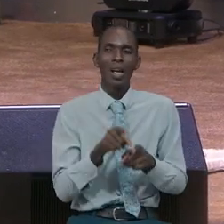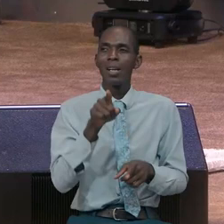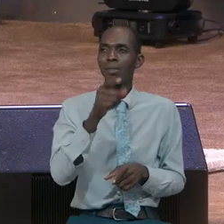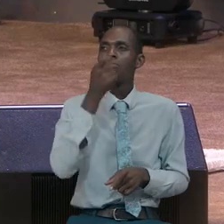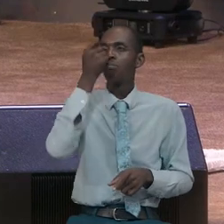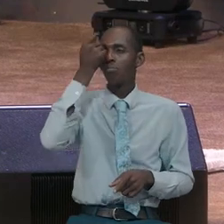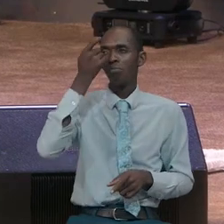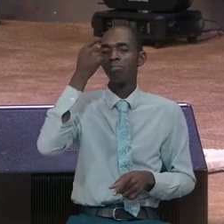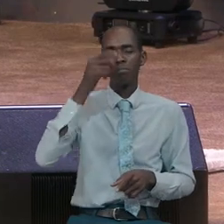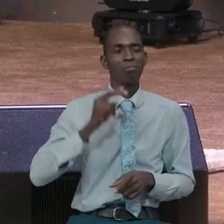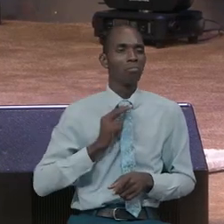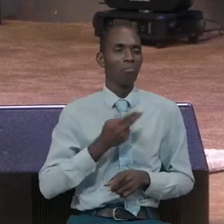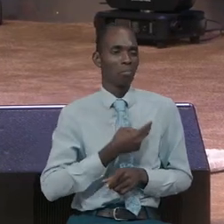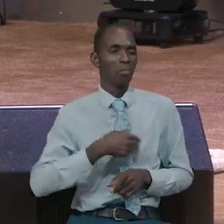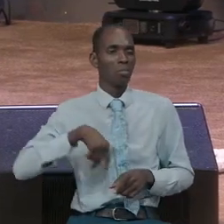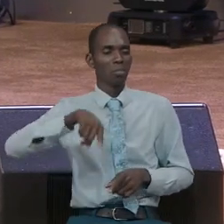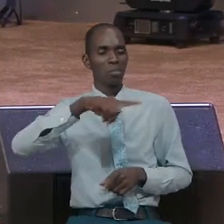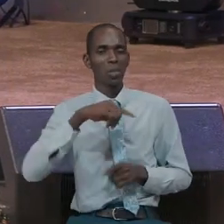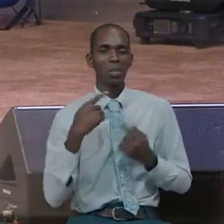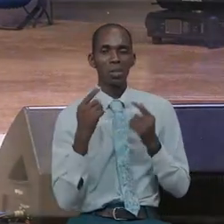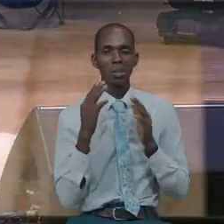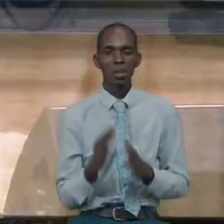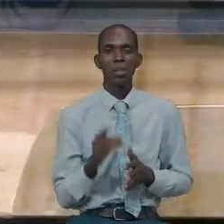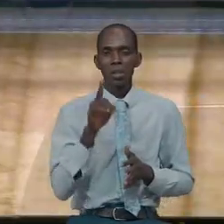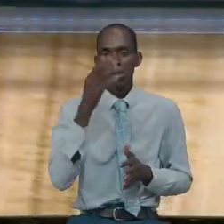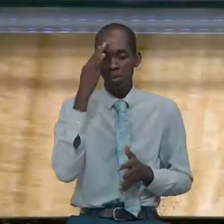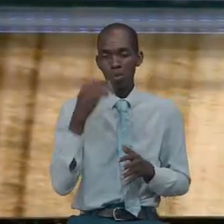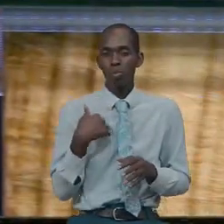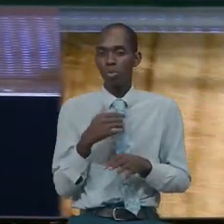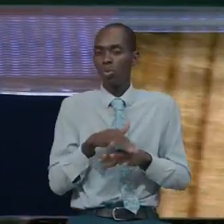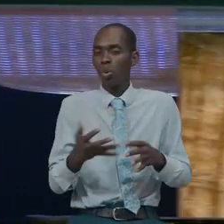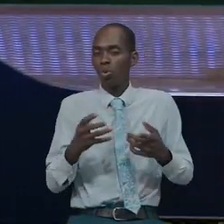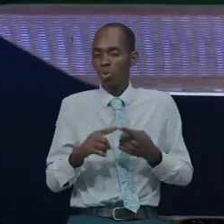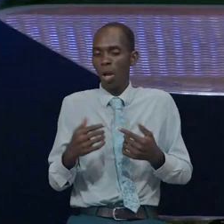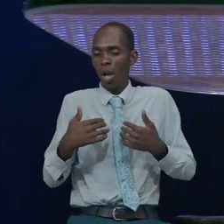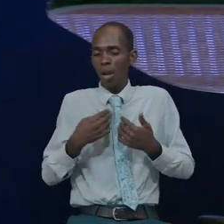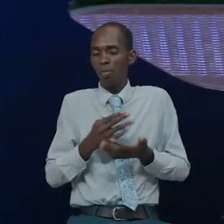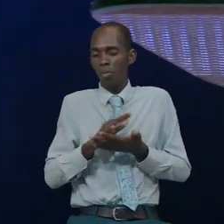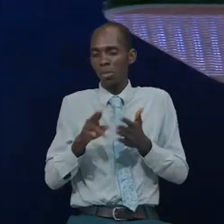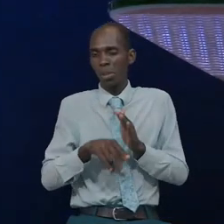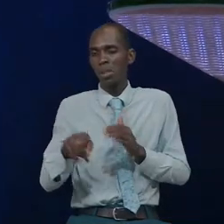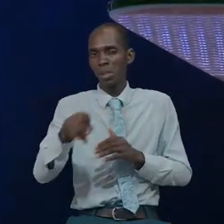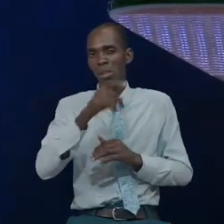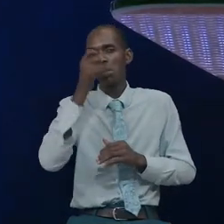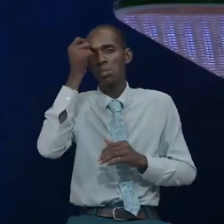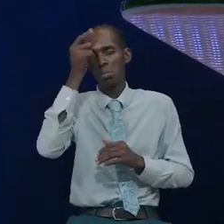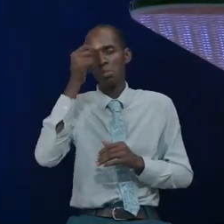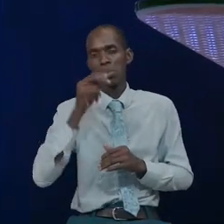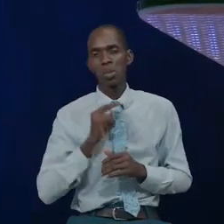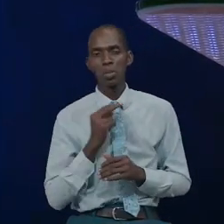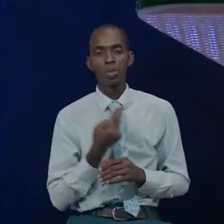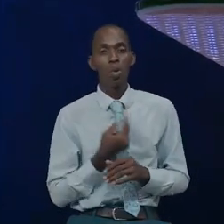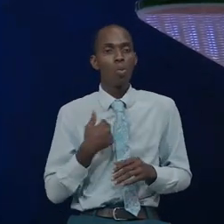understands us, that we don't want to have holiness, he understands us, she understands us. We don't want to